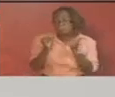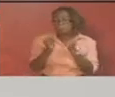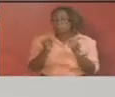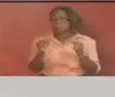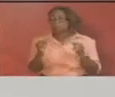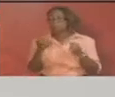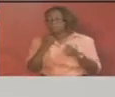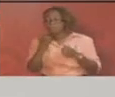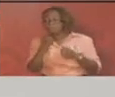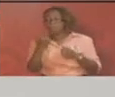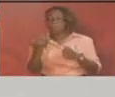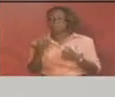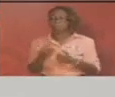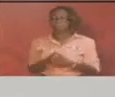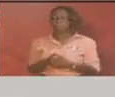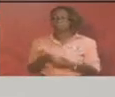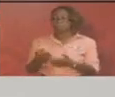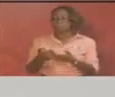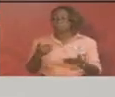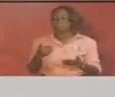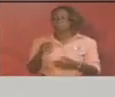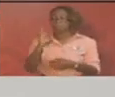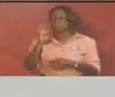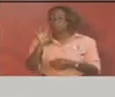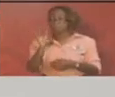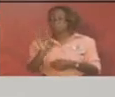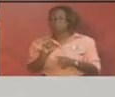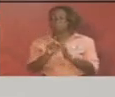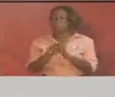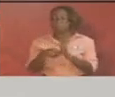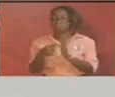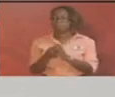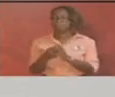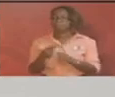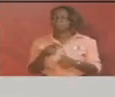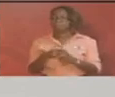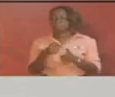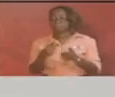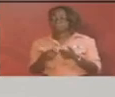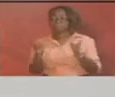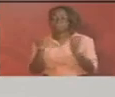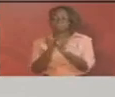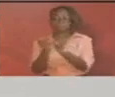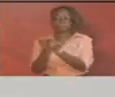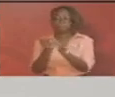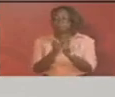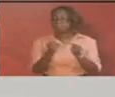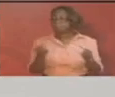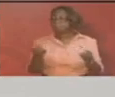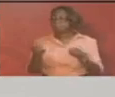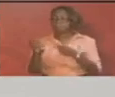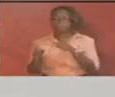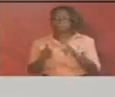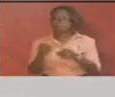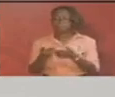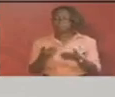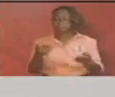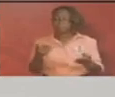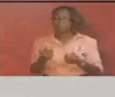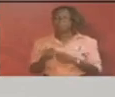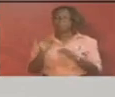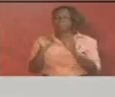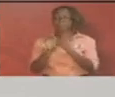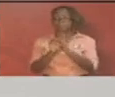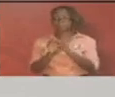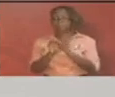back that term, really it means that you are in contact with a large number of people. For example, if you go to the supermarket, you have symptoms, there are a lot of people